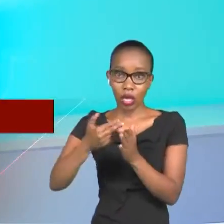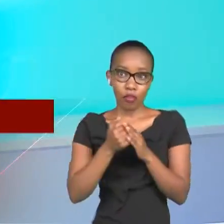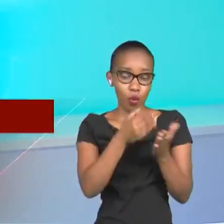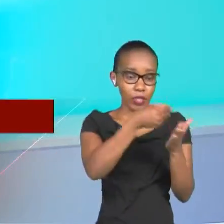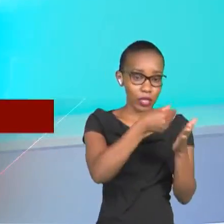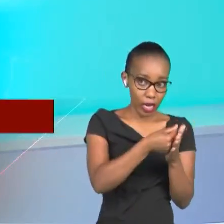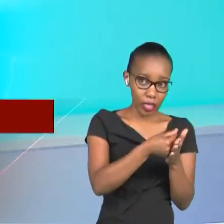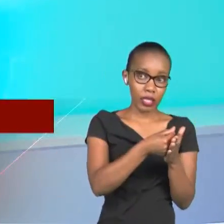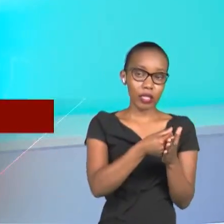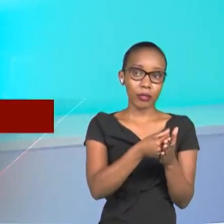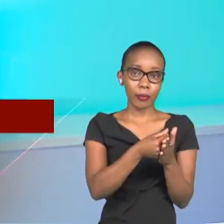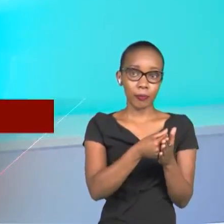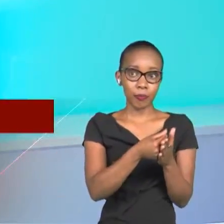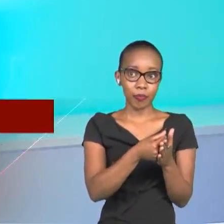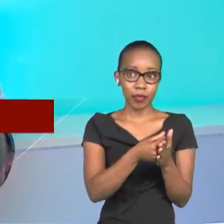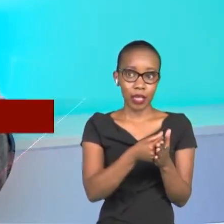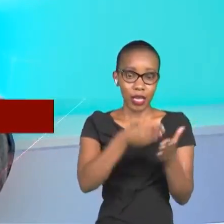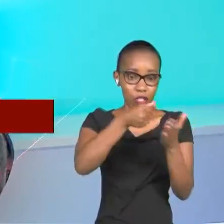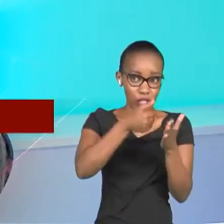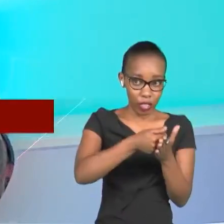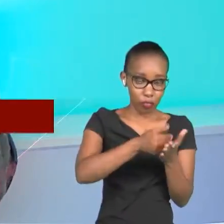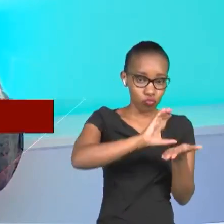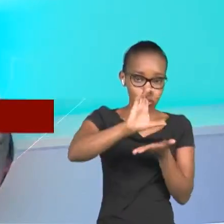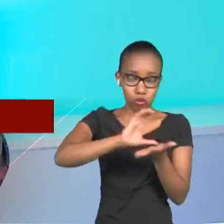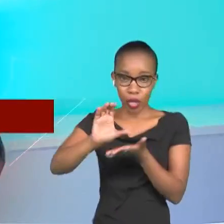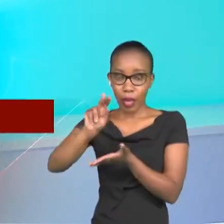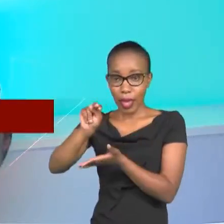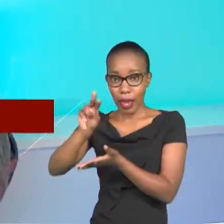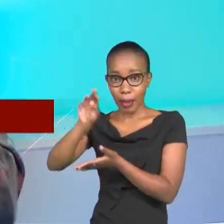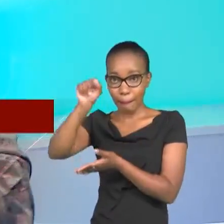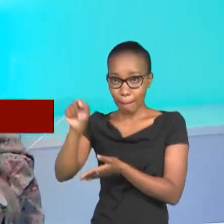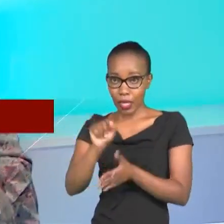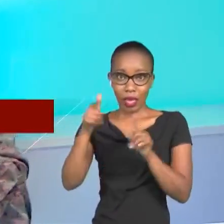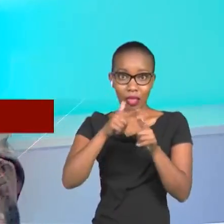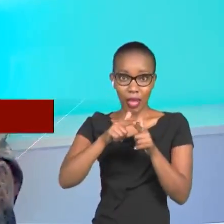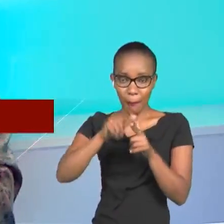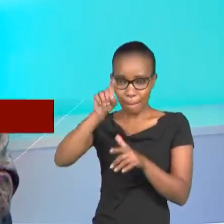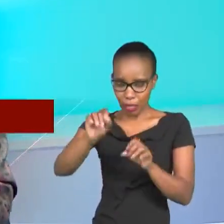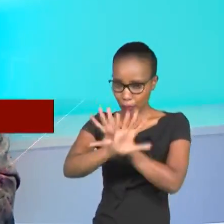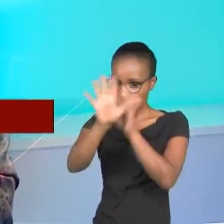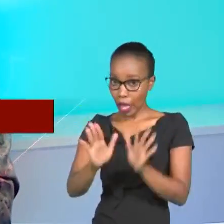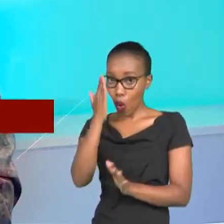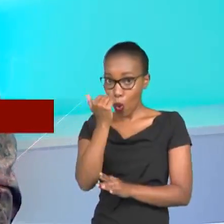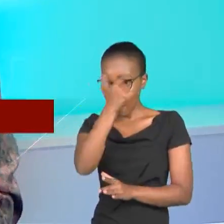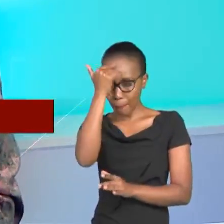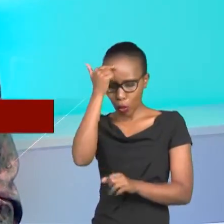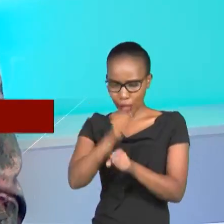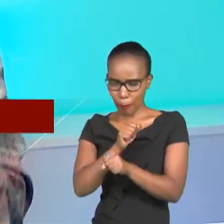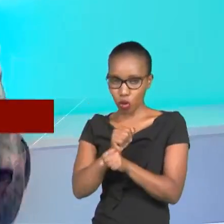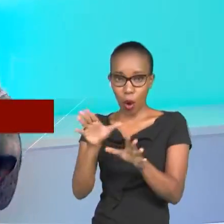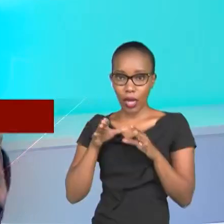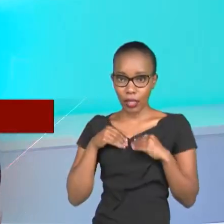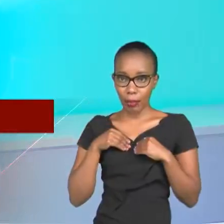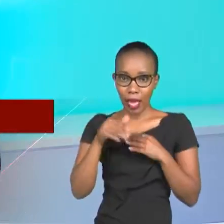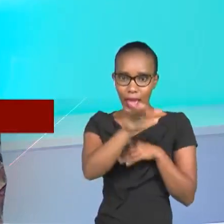treasury from the treasury to the NMS, that route has to be cleaned. Because we cannot allow an area where